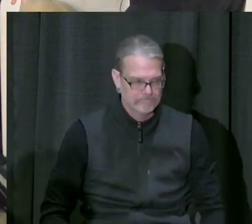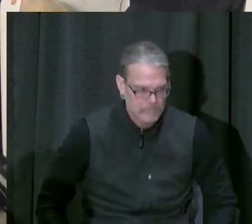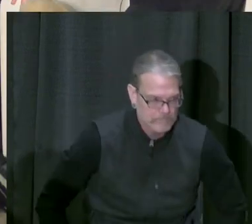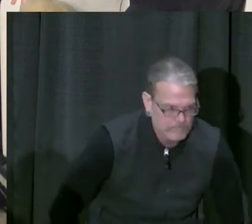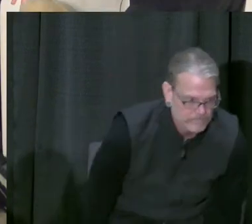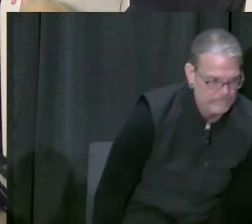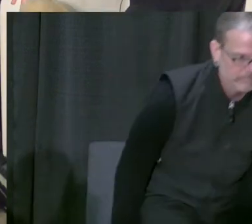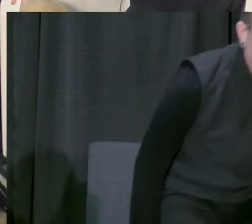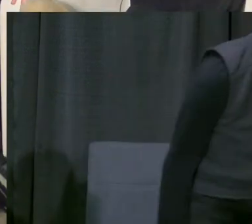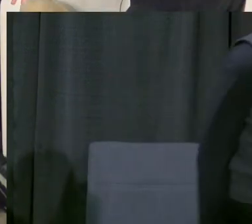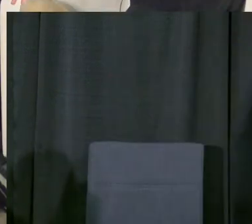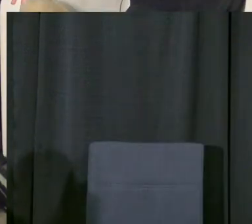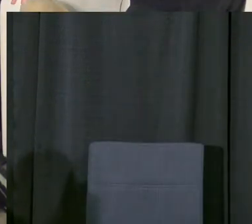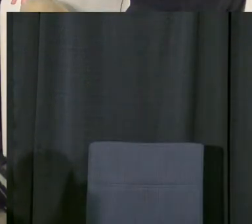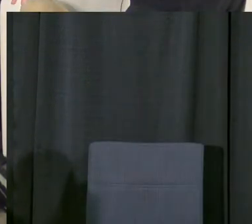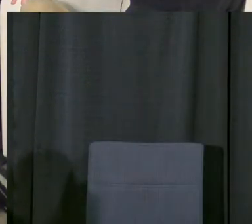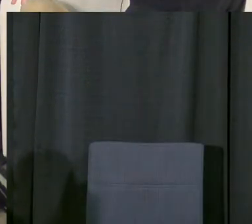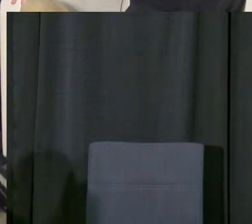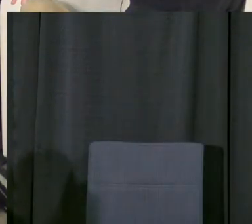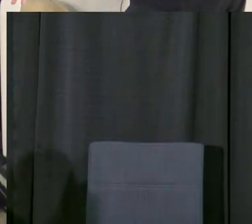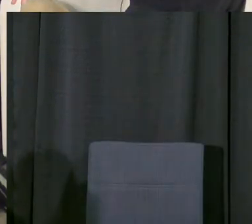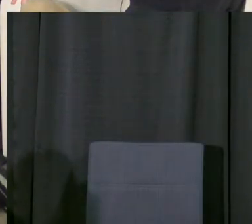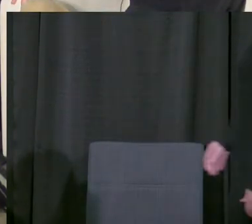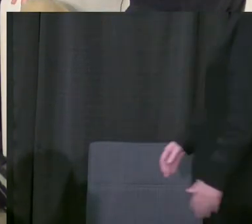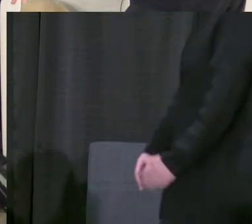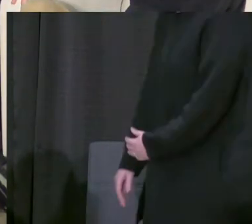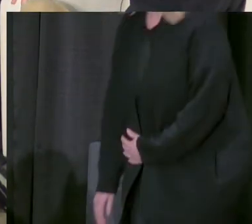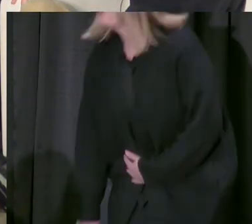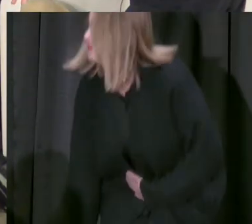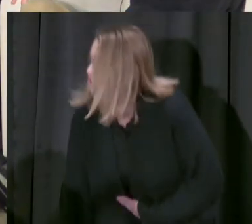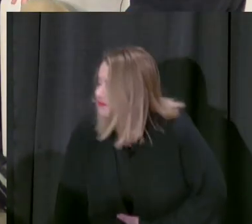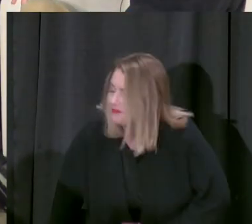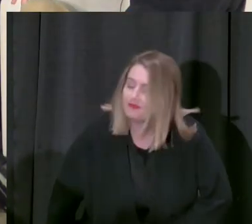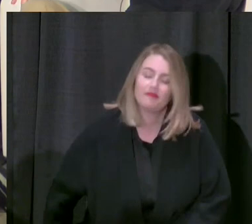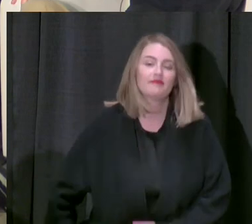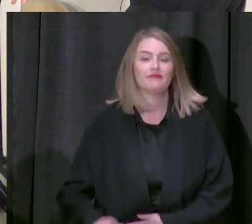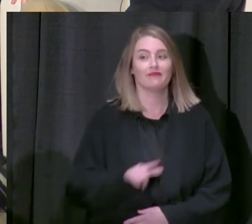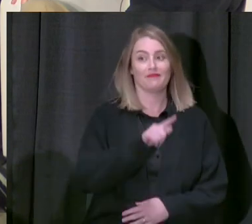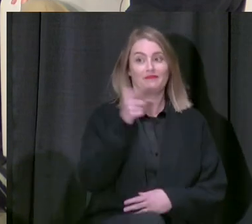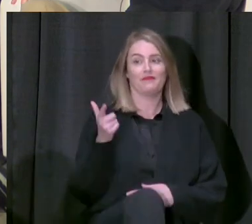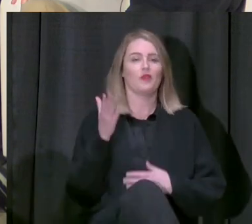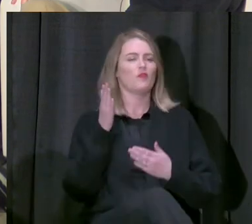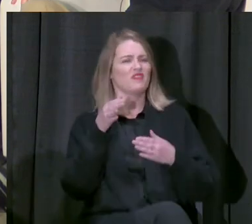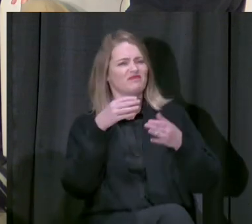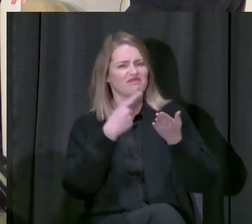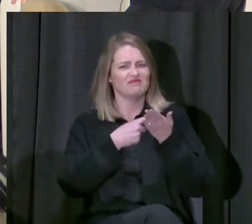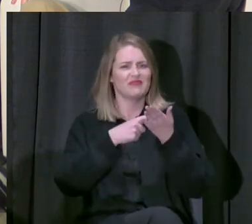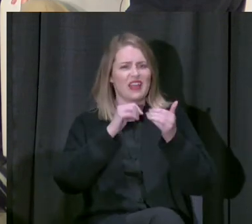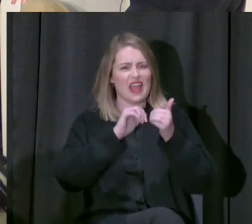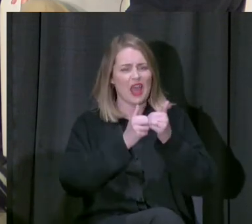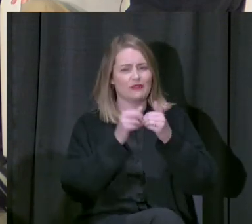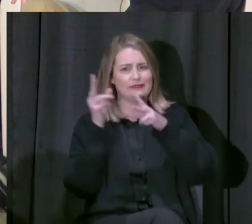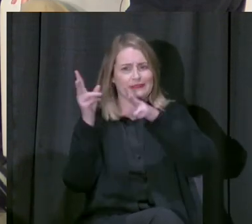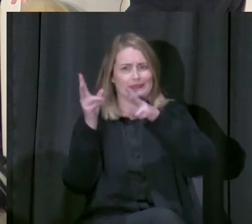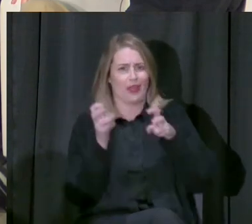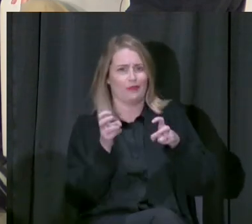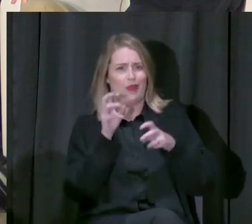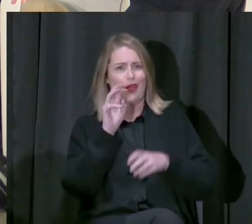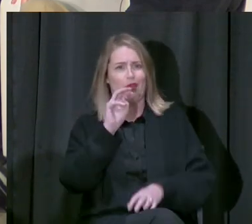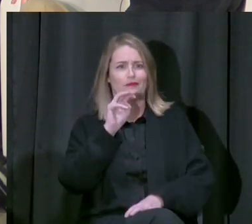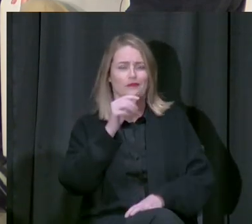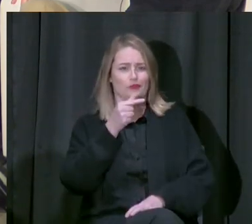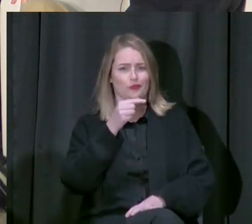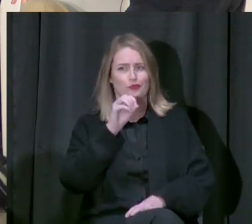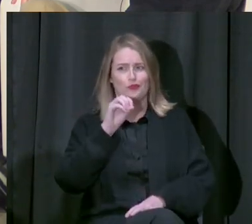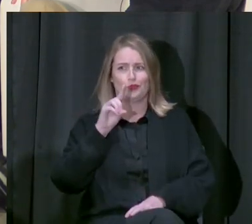tell people how to download the app in a second if people want to try it out, either here at CSUN or anyone watching in other places. But perhaps someone that